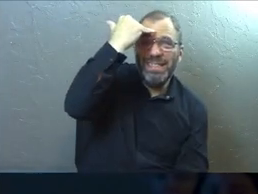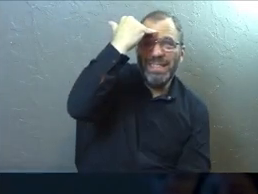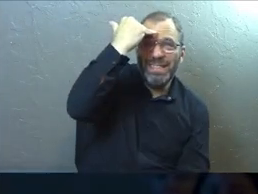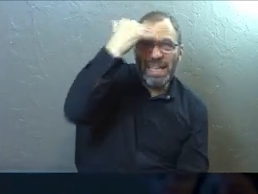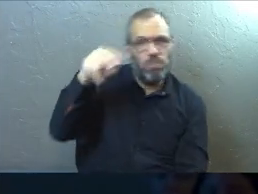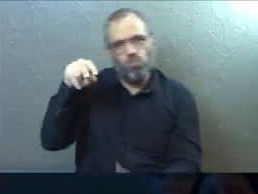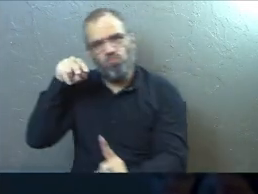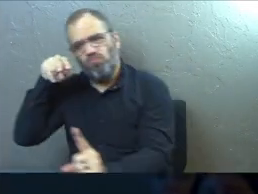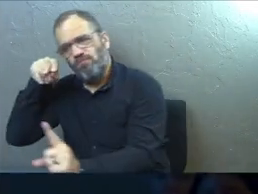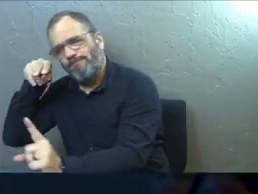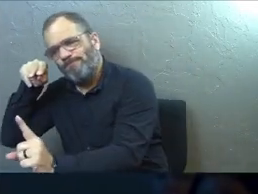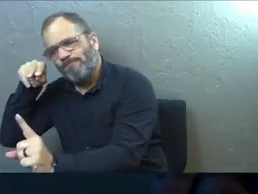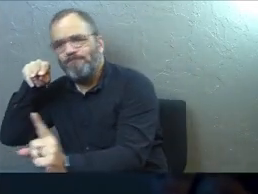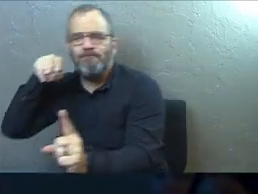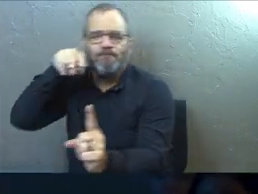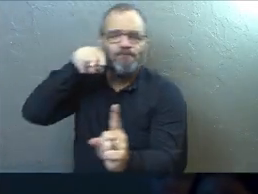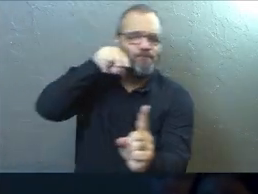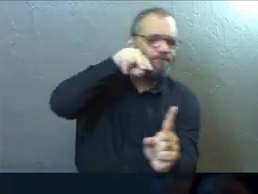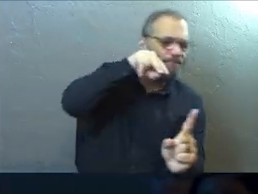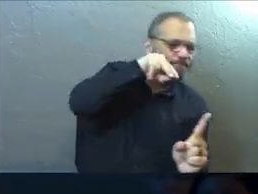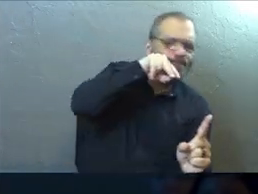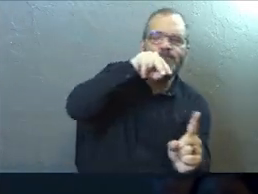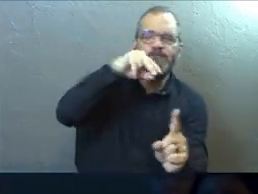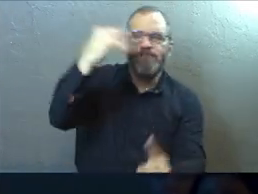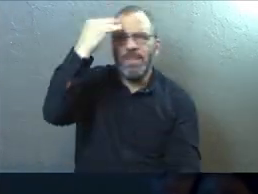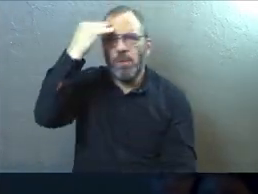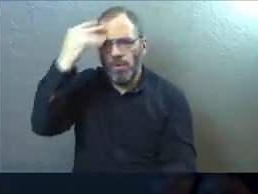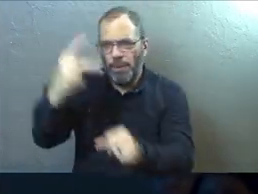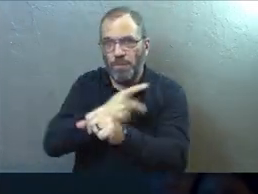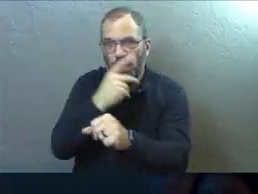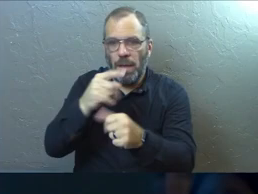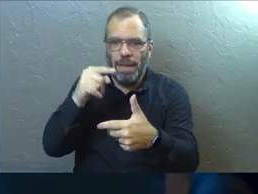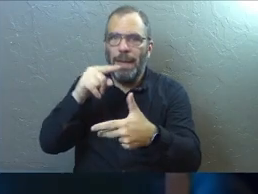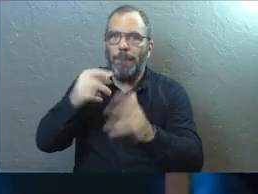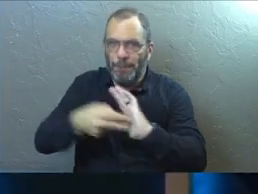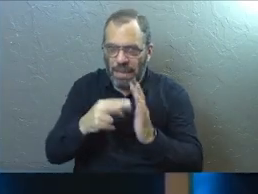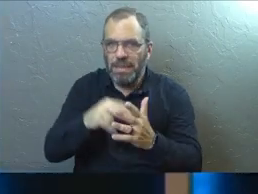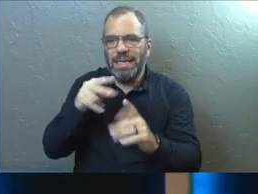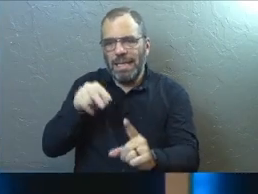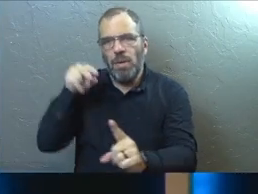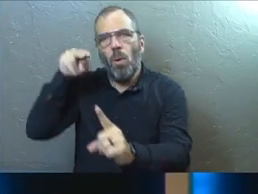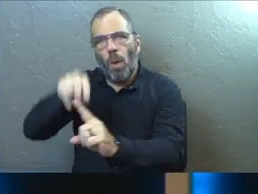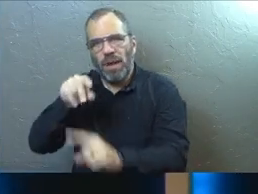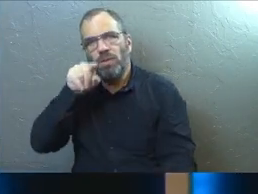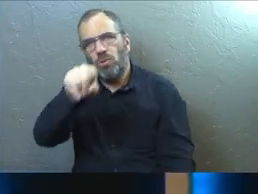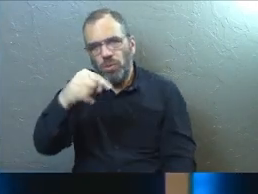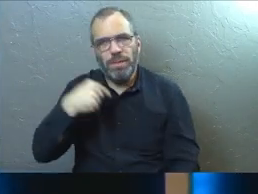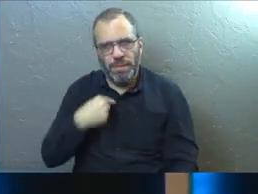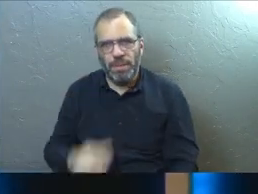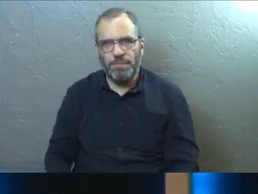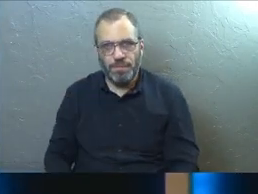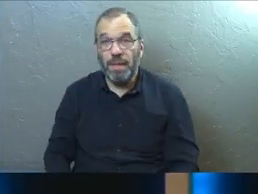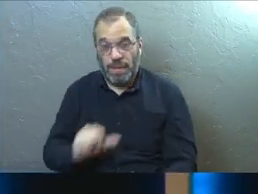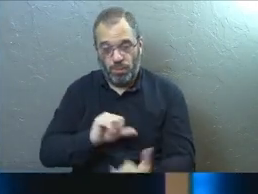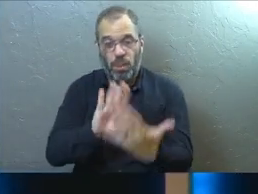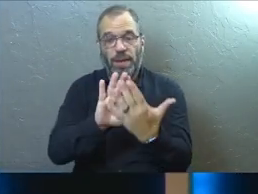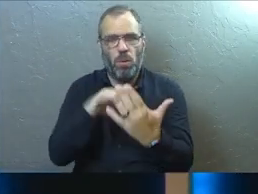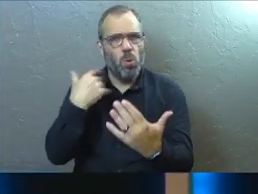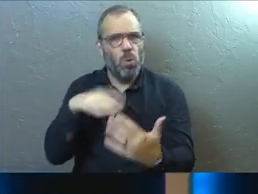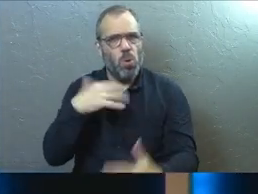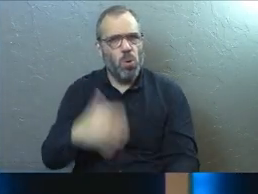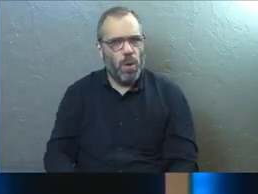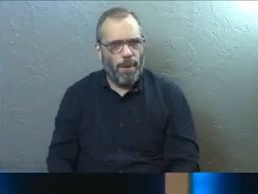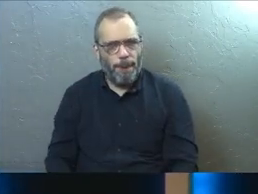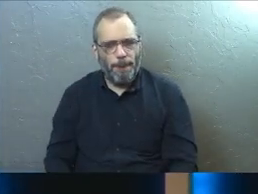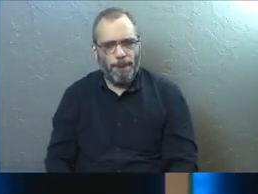God's watching. God is aware. God is a shepherd, and number one, that means that he watches over us. His presence is